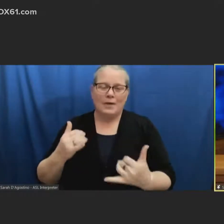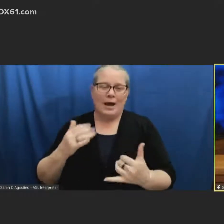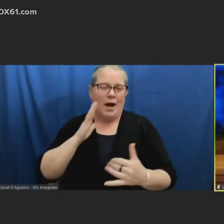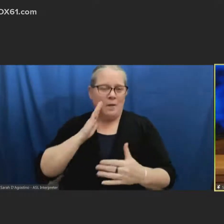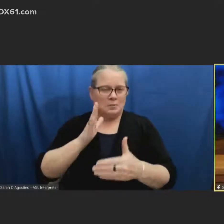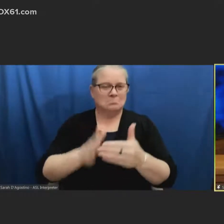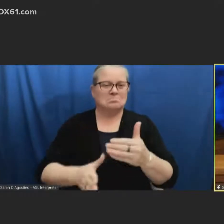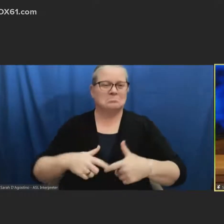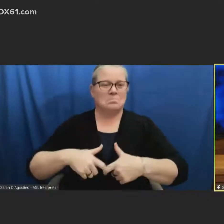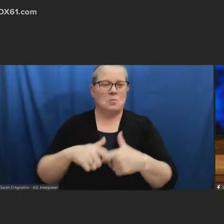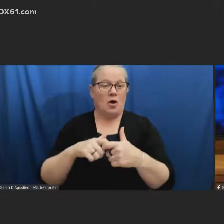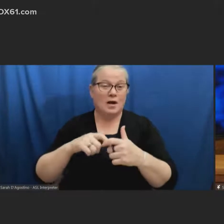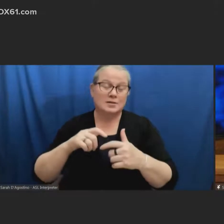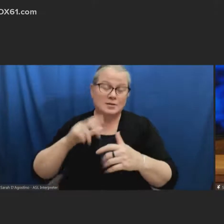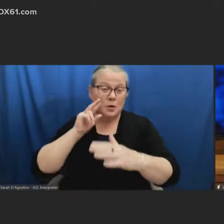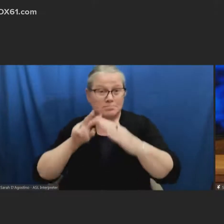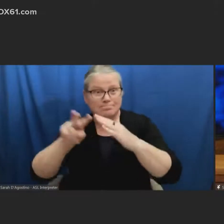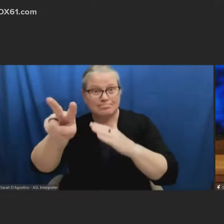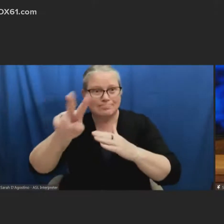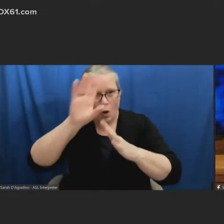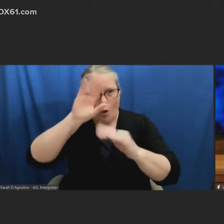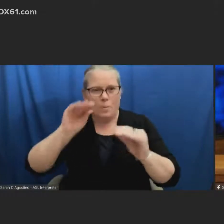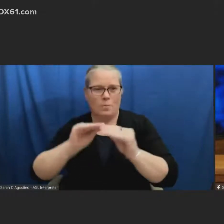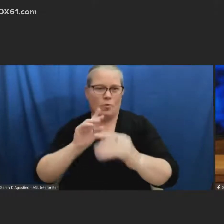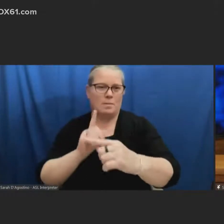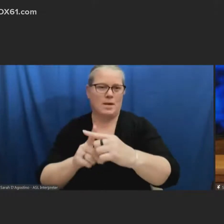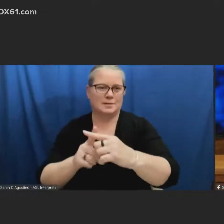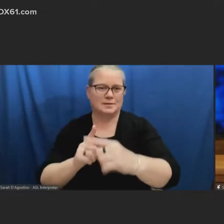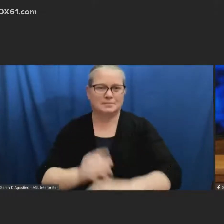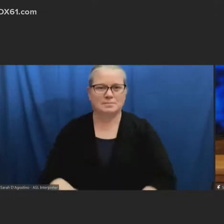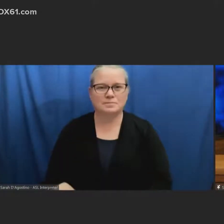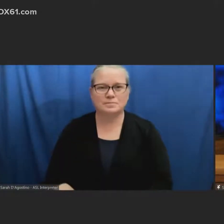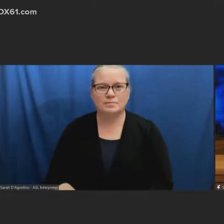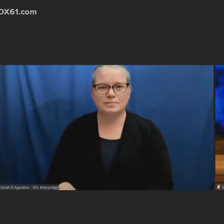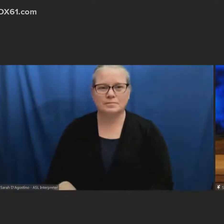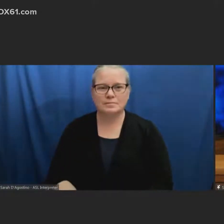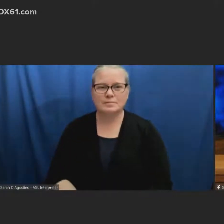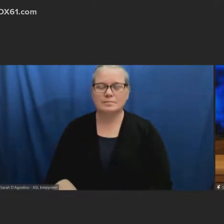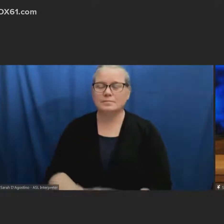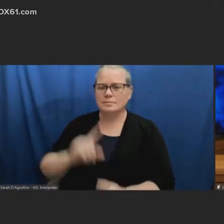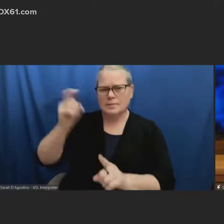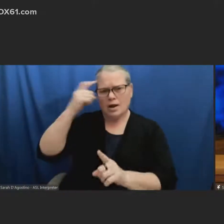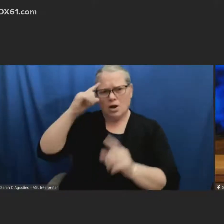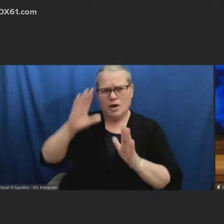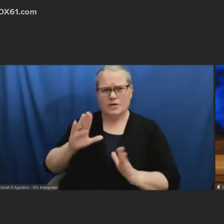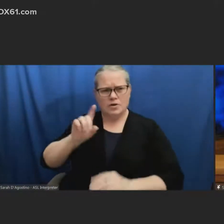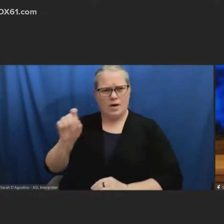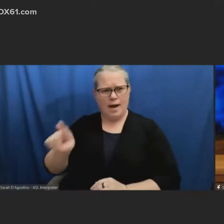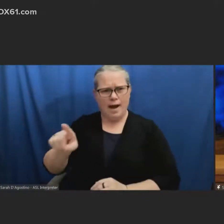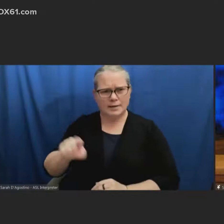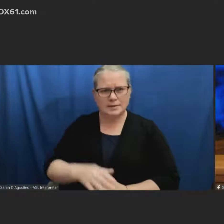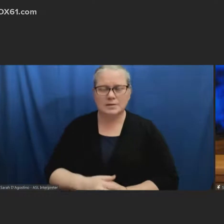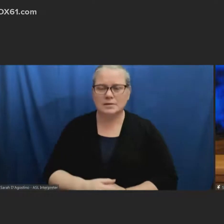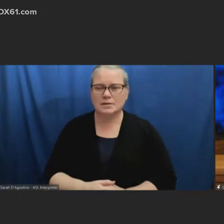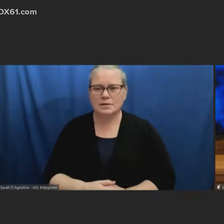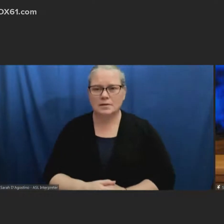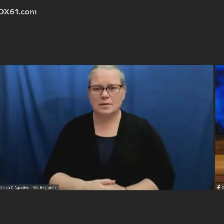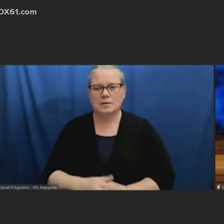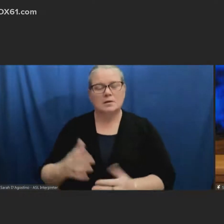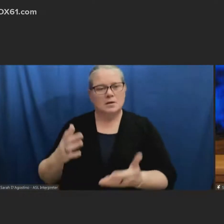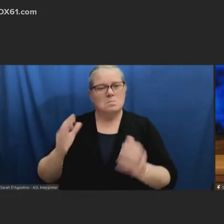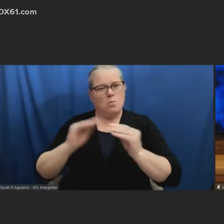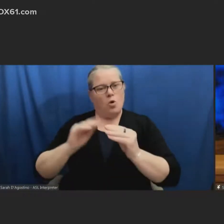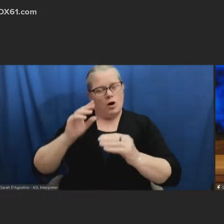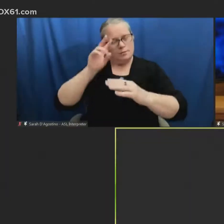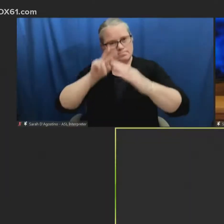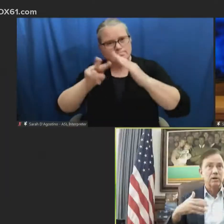a lot, Governor. Hey, Scott, let me just ask you, in terms of that optimistic scenario, is there a hope that right now our infections far outstrip